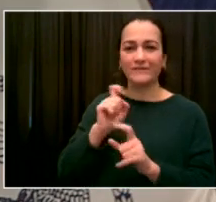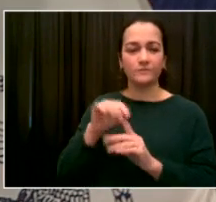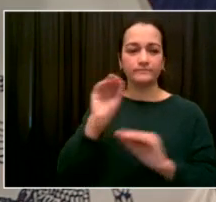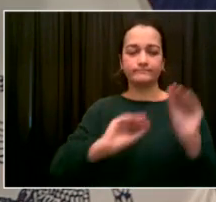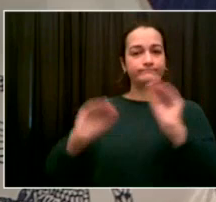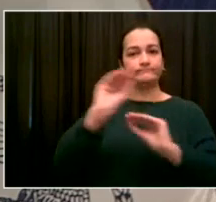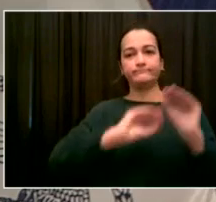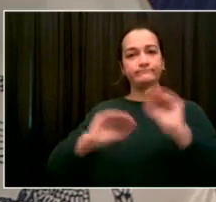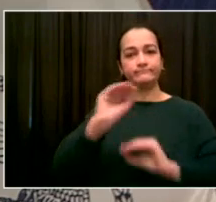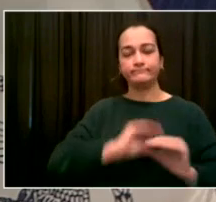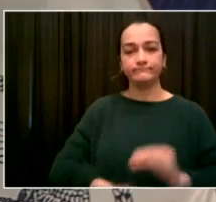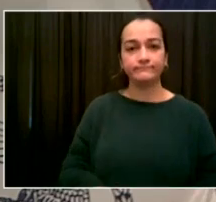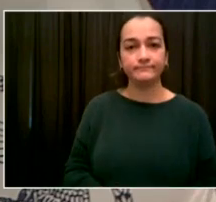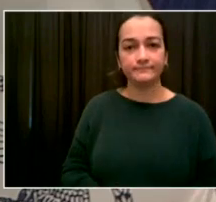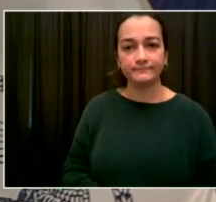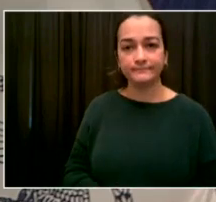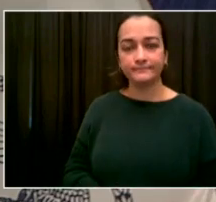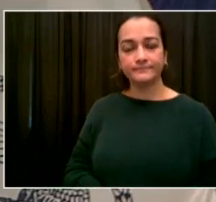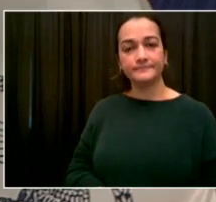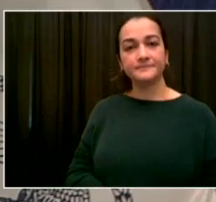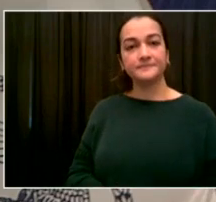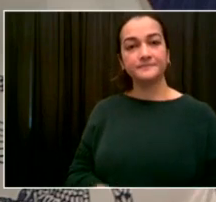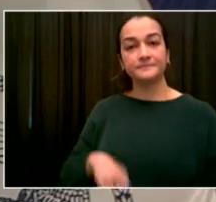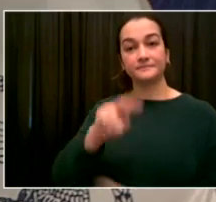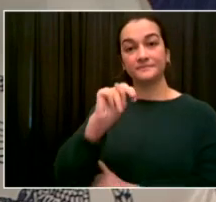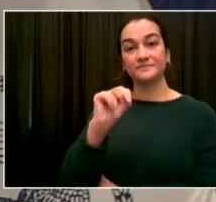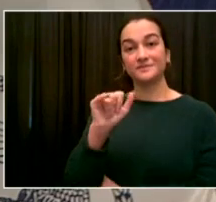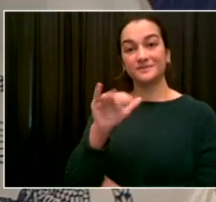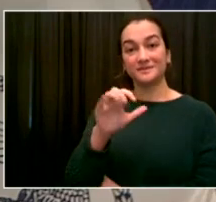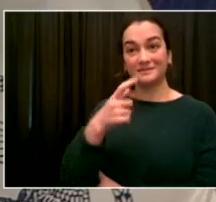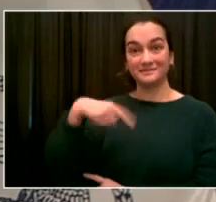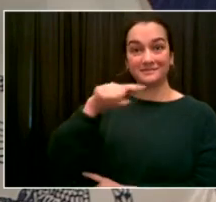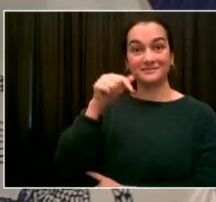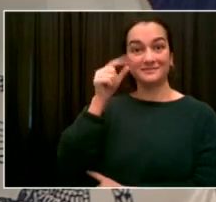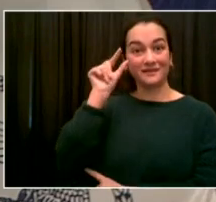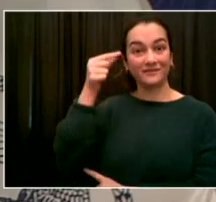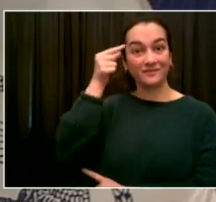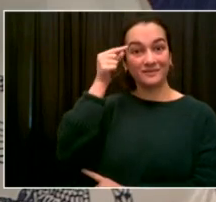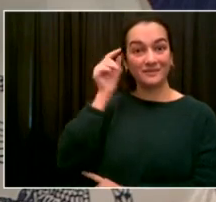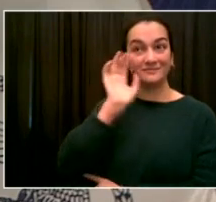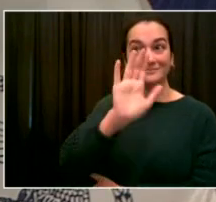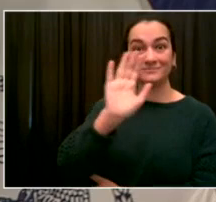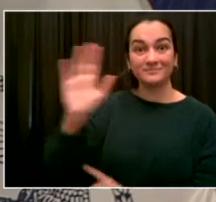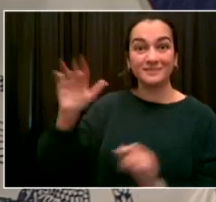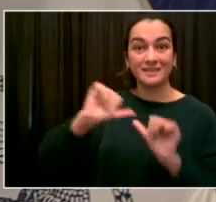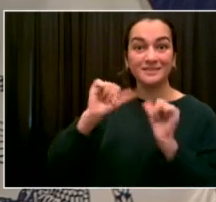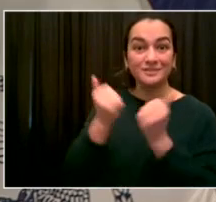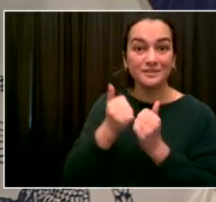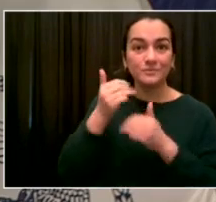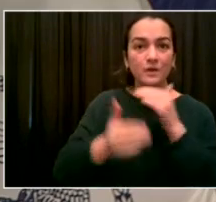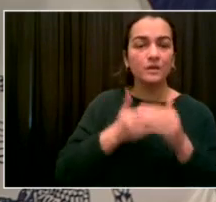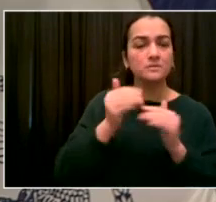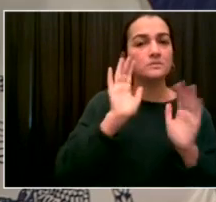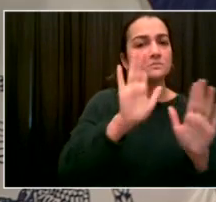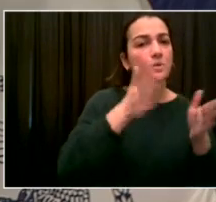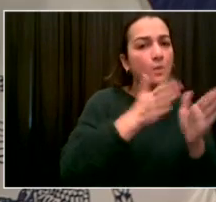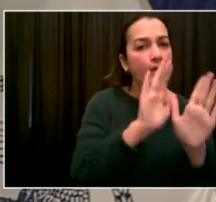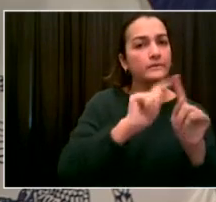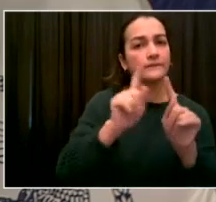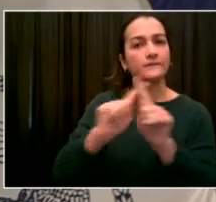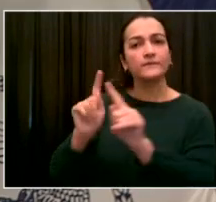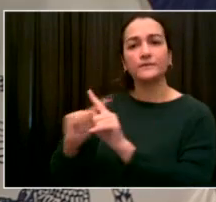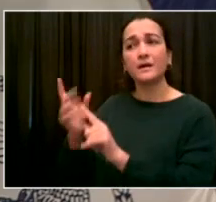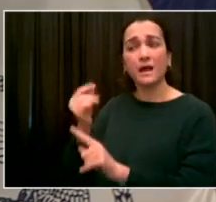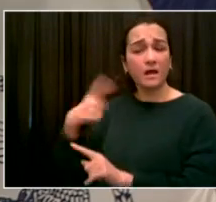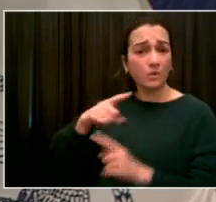government we have. Our agencies are doing a great job. Everything is functioning and moving forward, and we're going to get through this. We're going to get through this. It'll be a tough